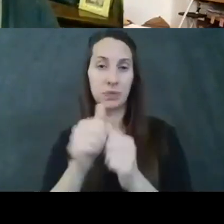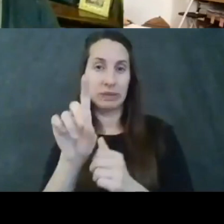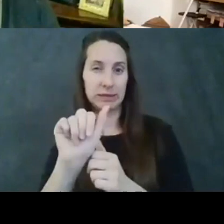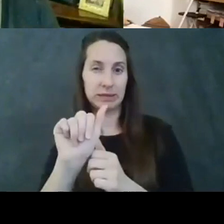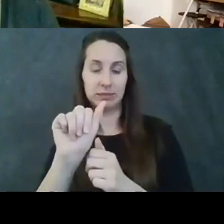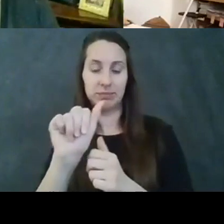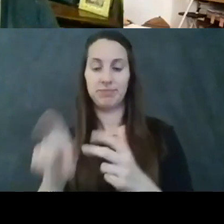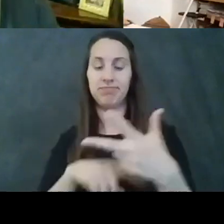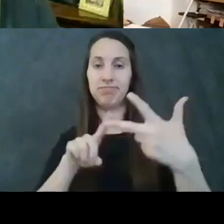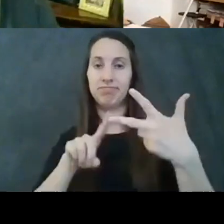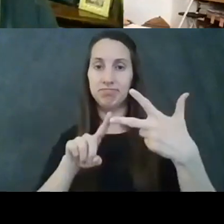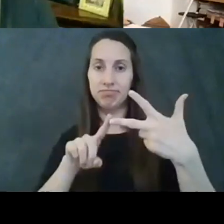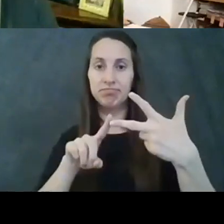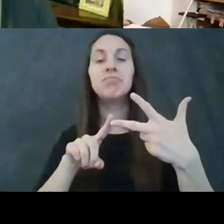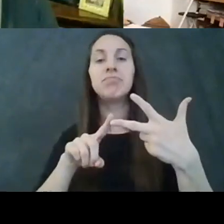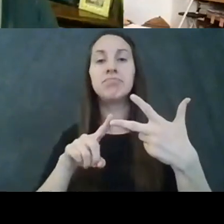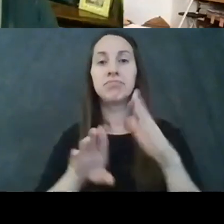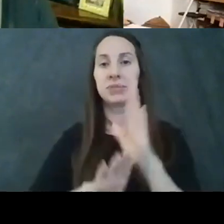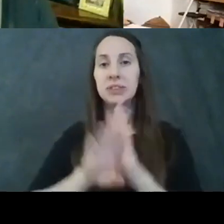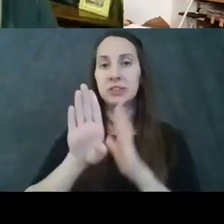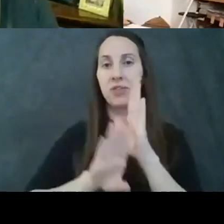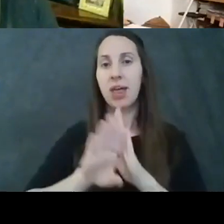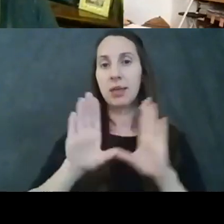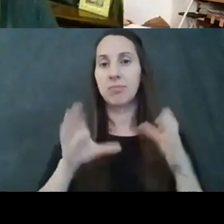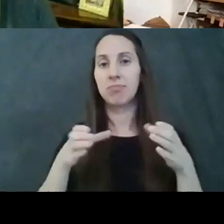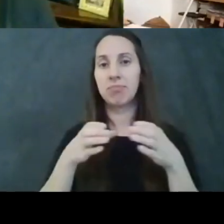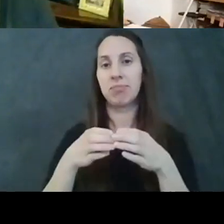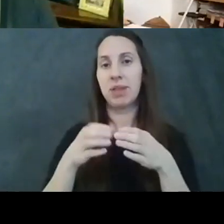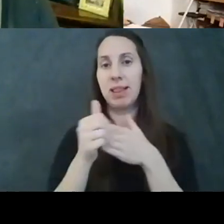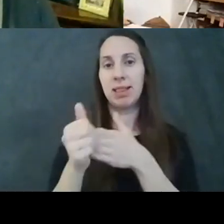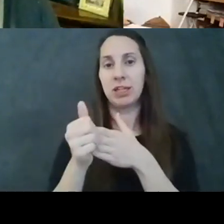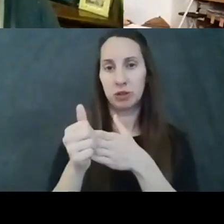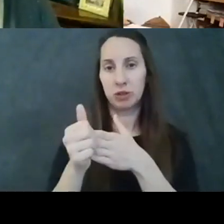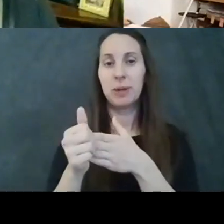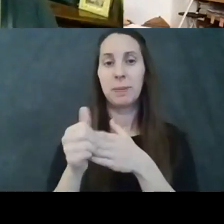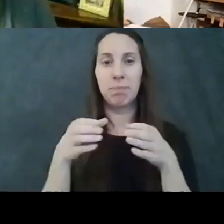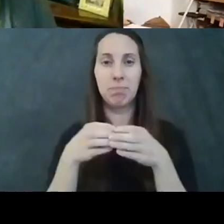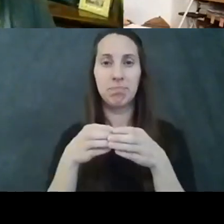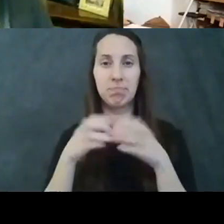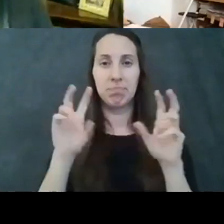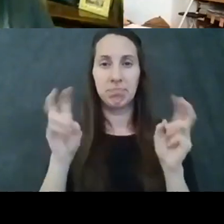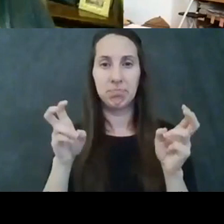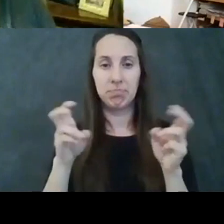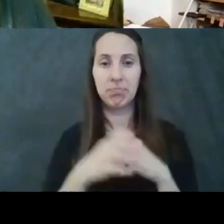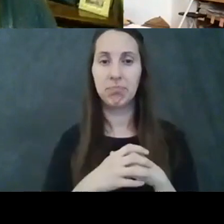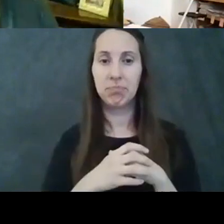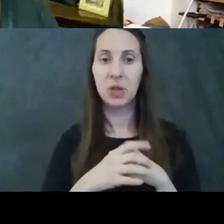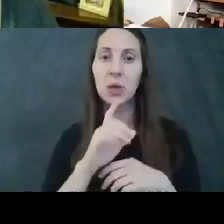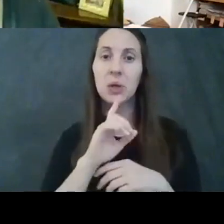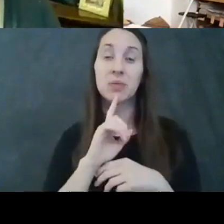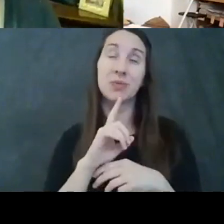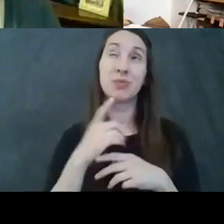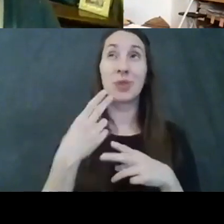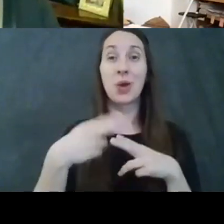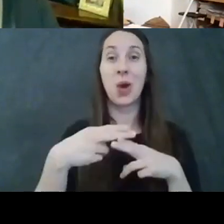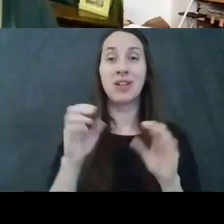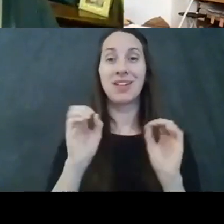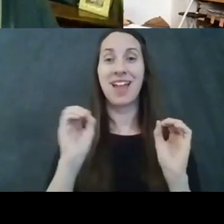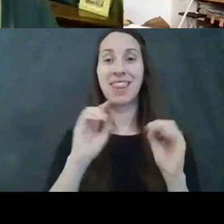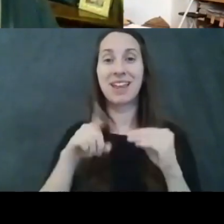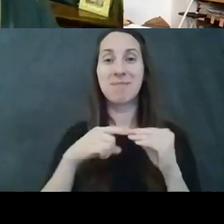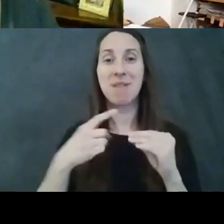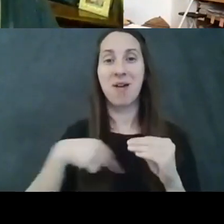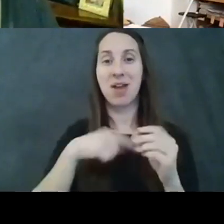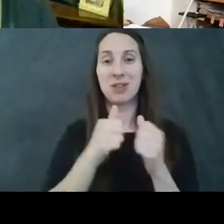to develop a leadership cadre of sort of loosely entitled Nothing About Us Without Us, of persons with disabilities